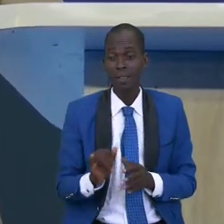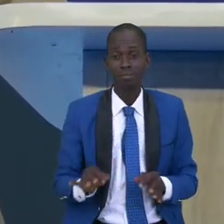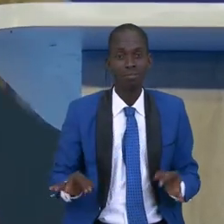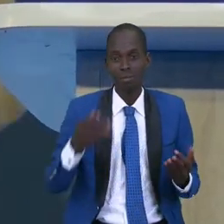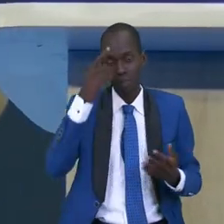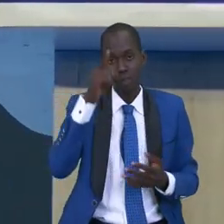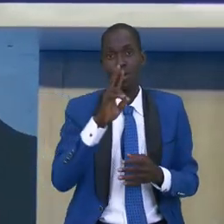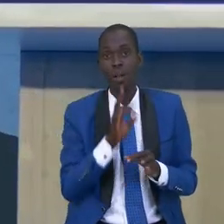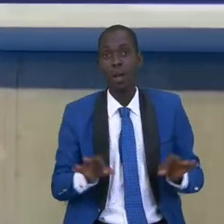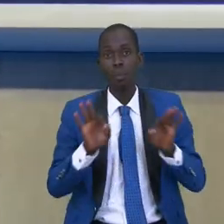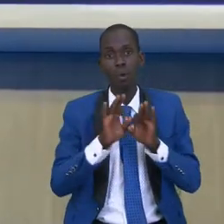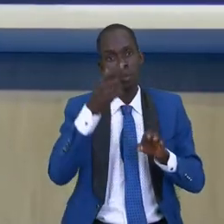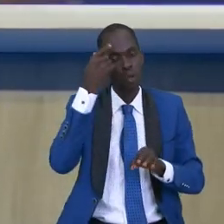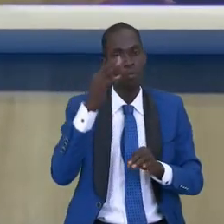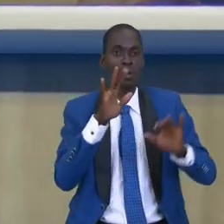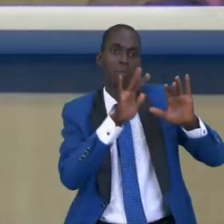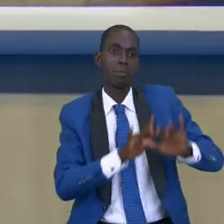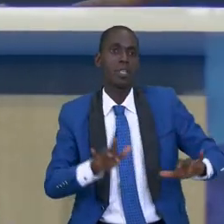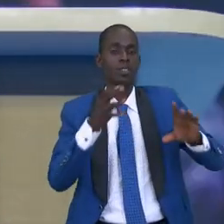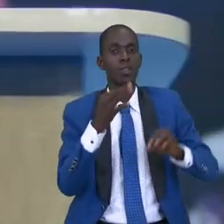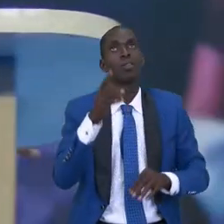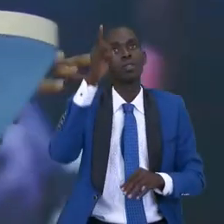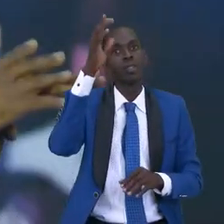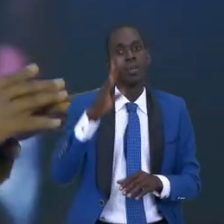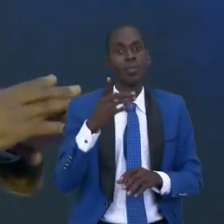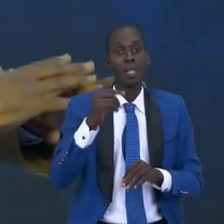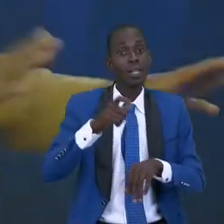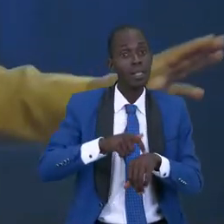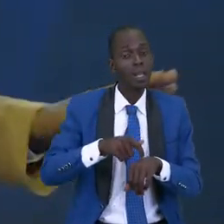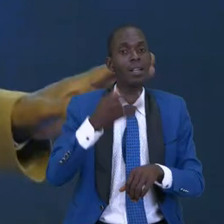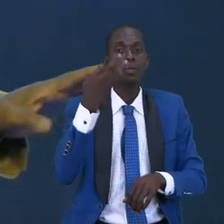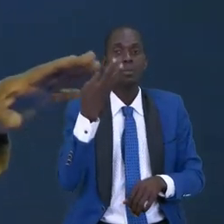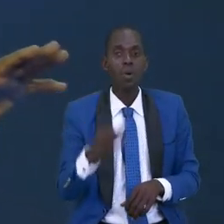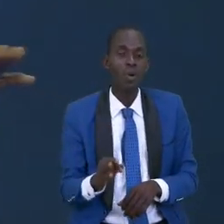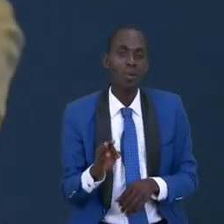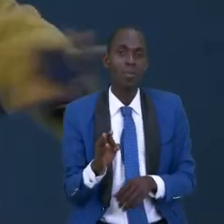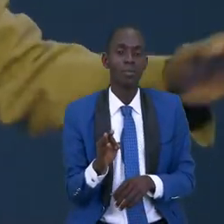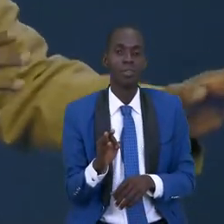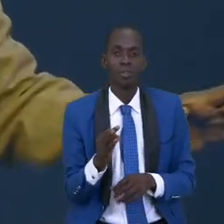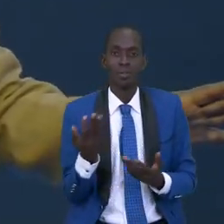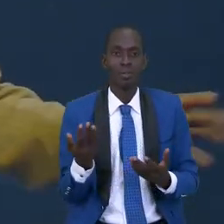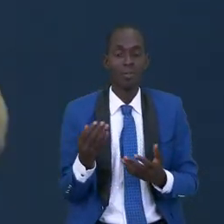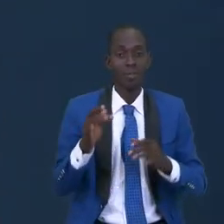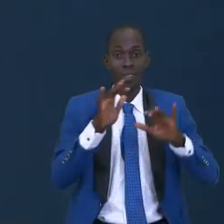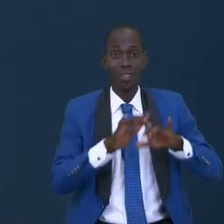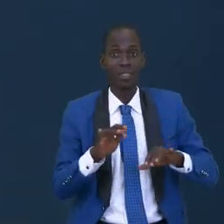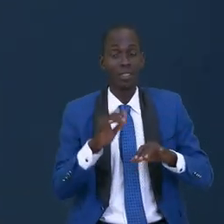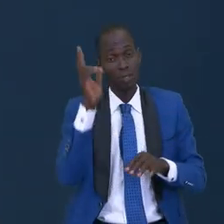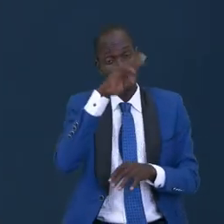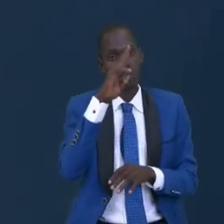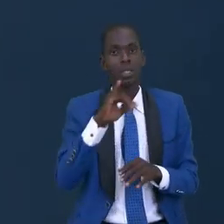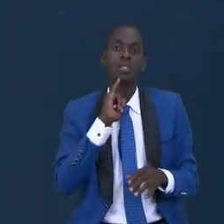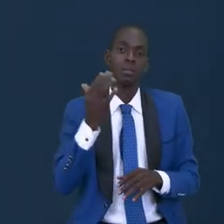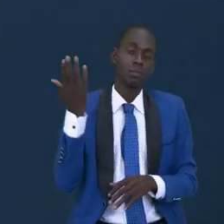mercy of God. The times of ignorance that Lord winked at, it passes over. But